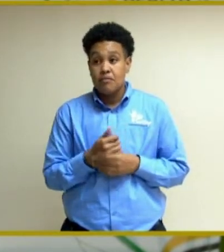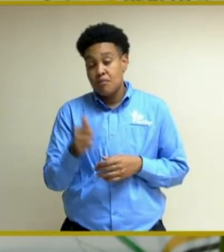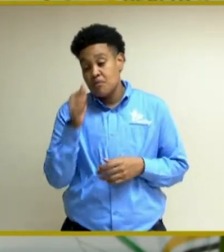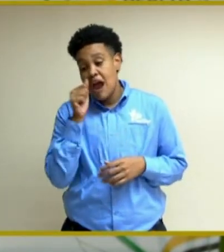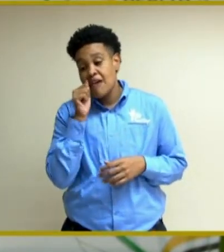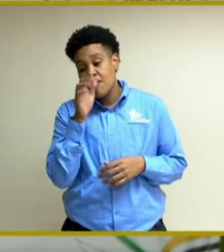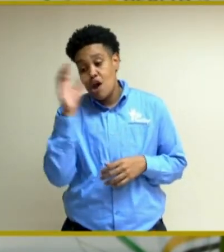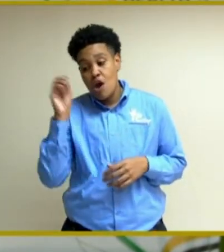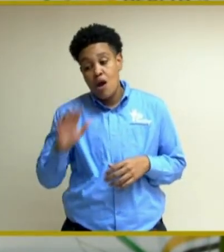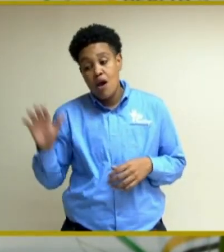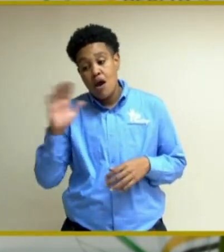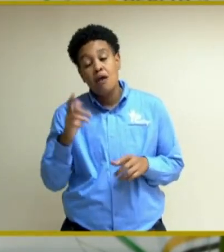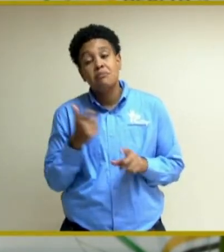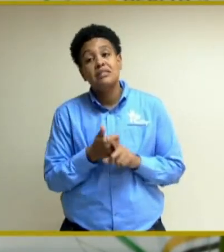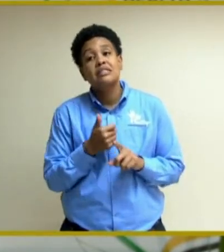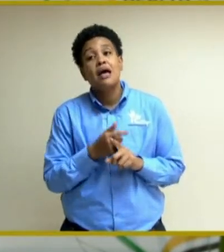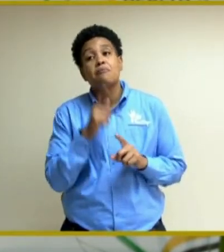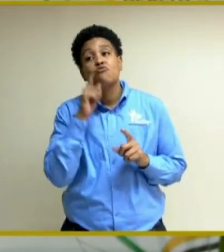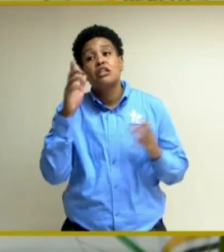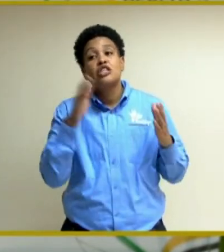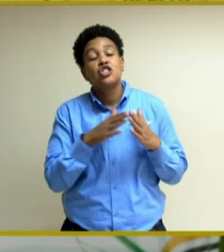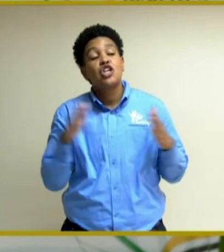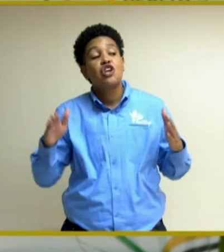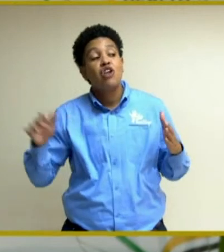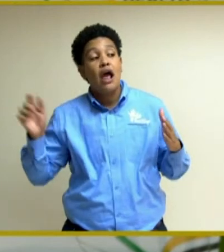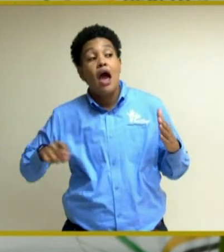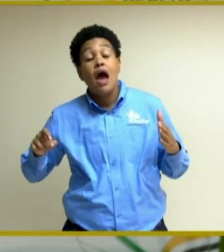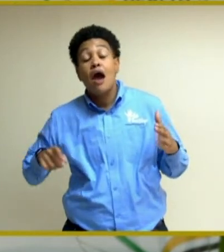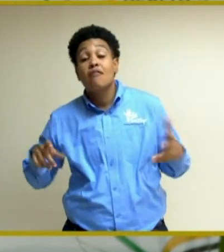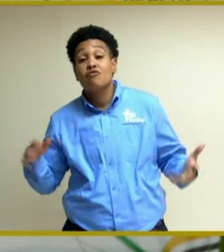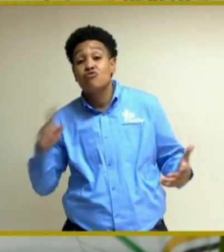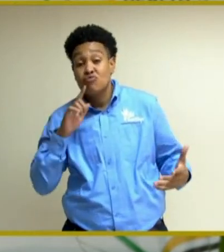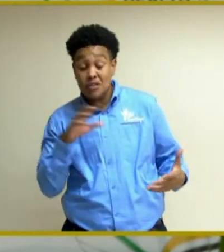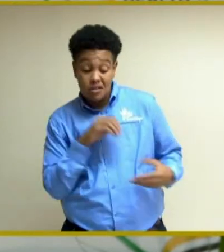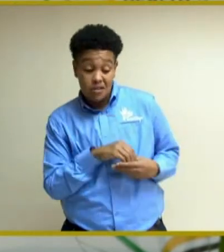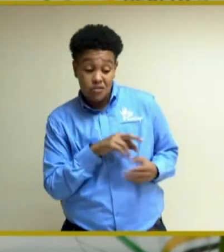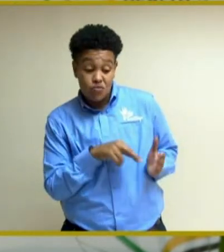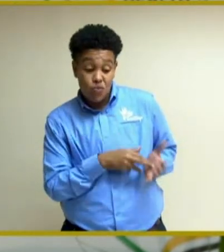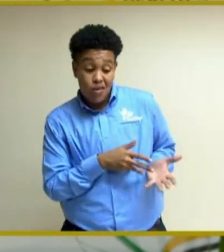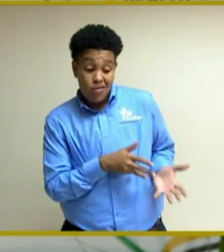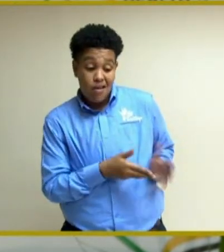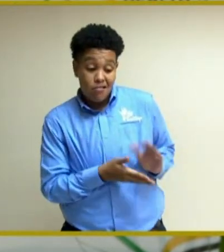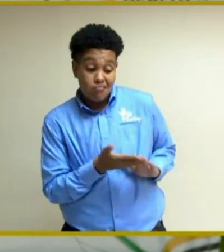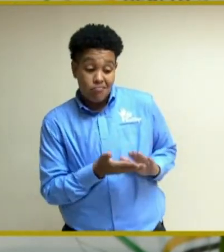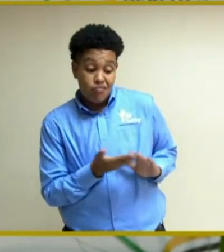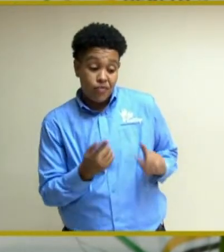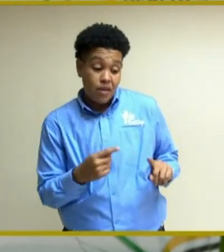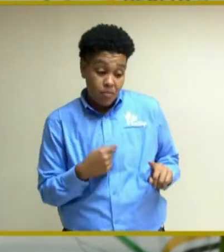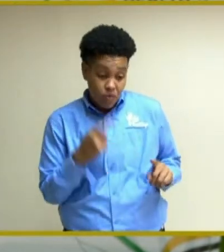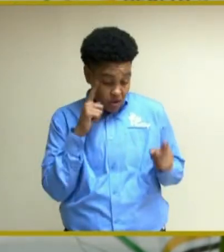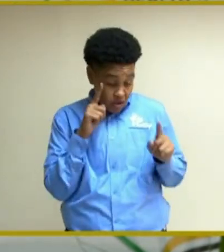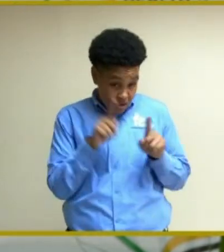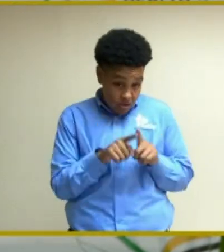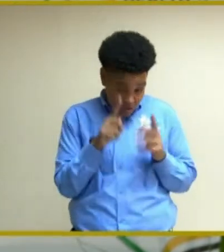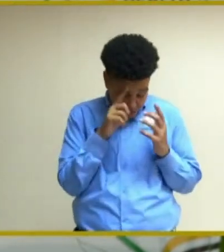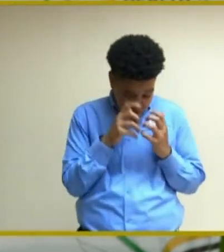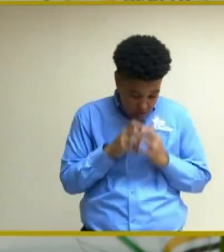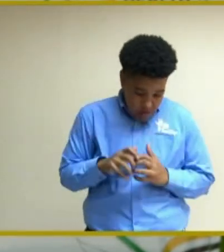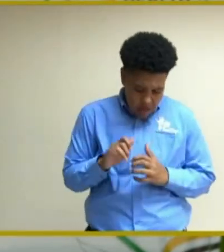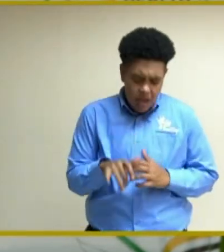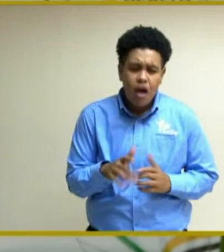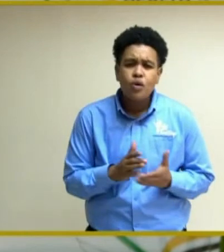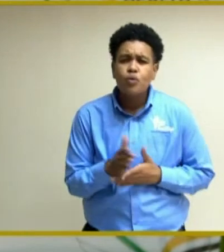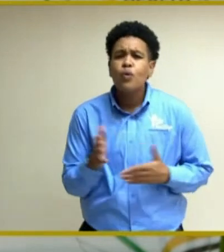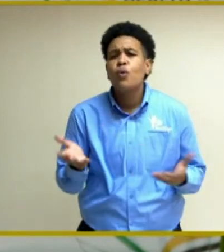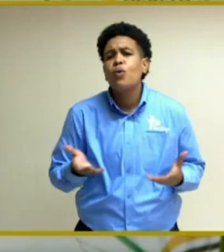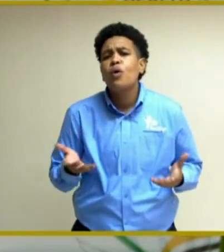sector generally is playing a role, and we have consummated that through a